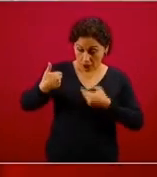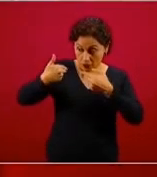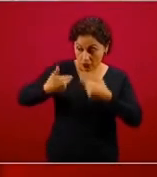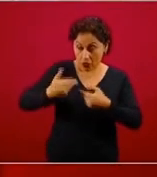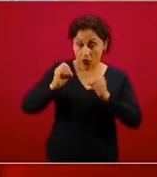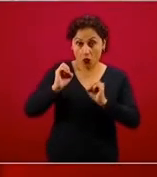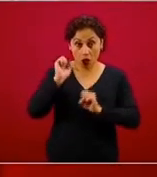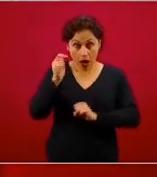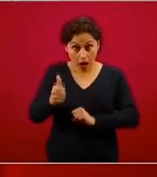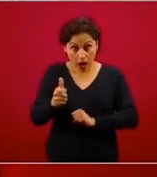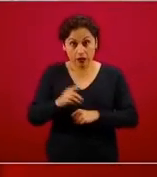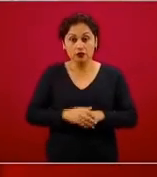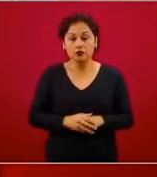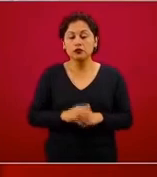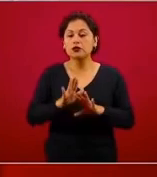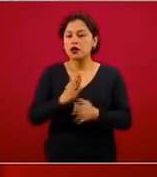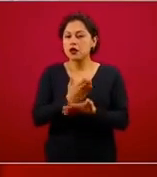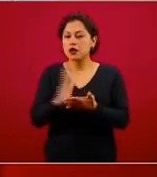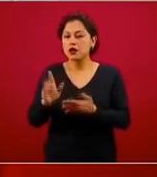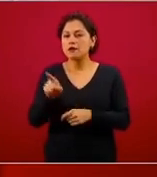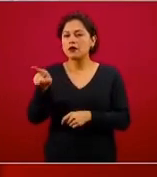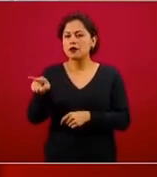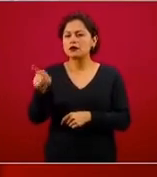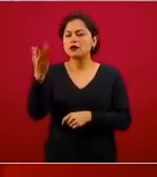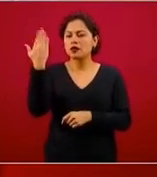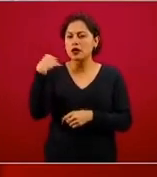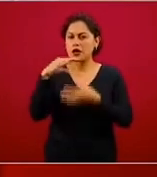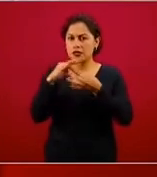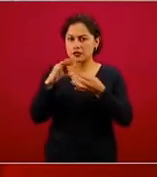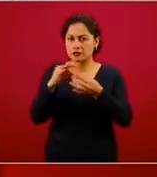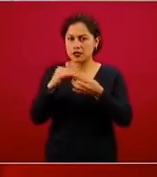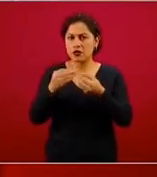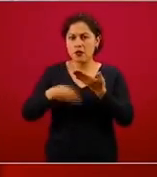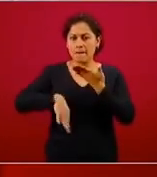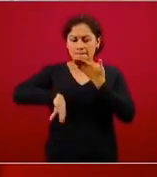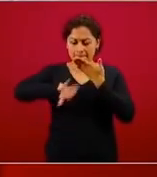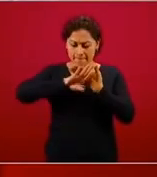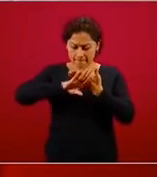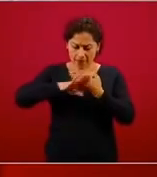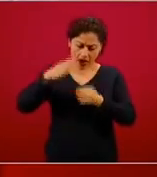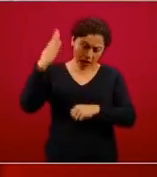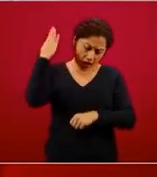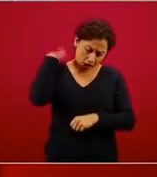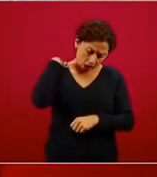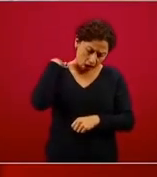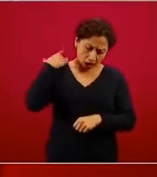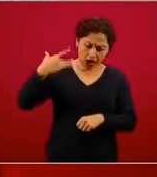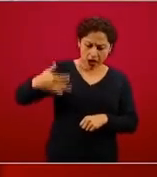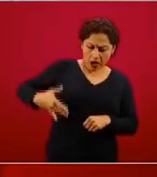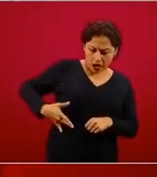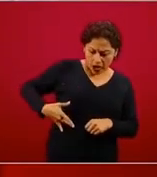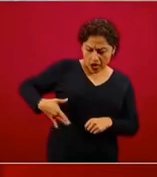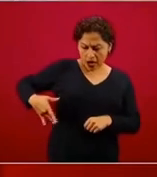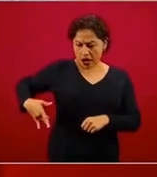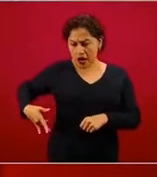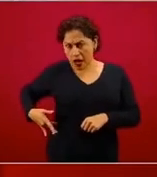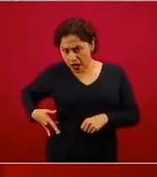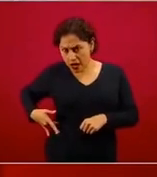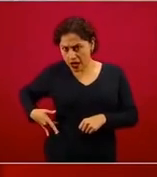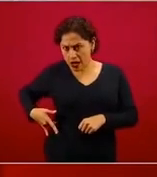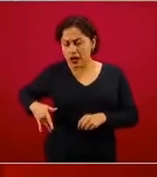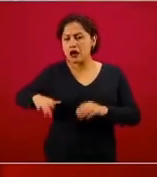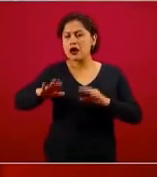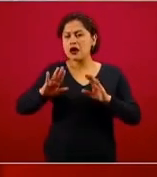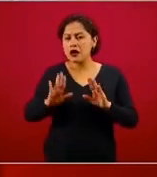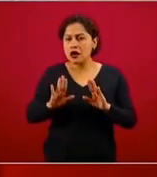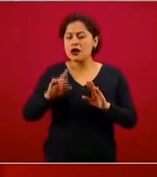nos also wanted explicó to que ask incluso este you virus if puede you had dañar explained if this pulmones, virus can hígado, damage your riñón, o sea, lungs otros or órganos, your si los kidneys or your pacientes